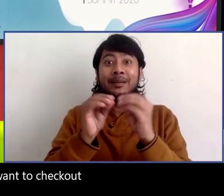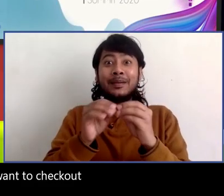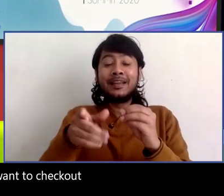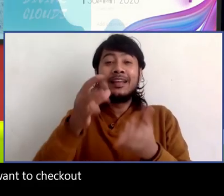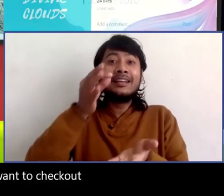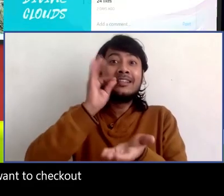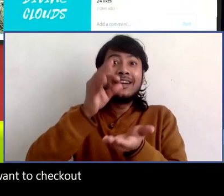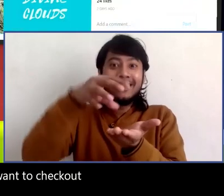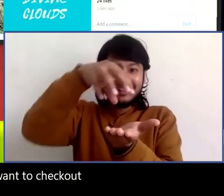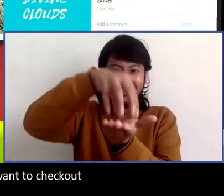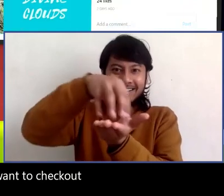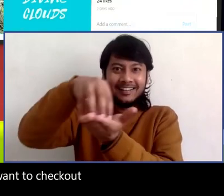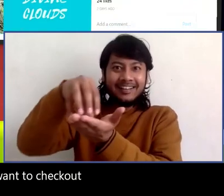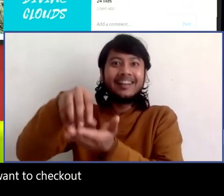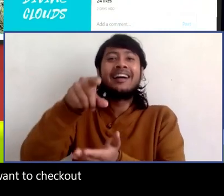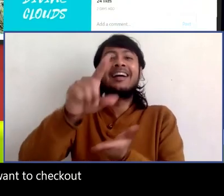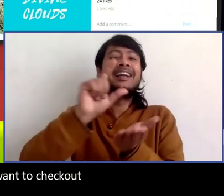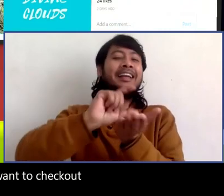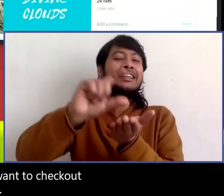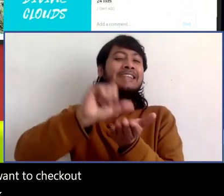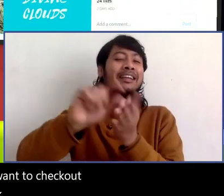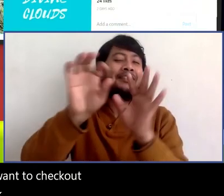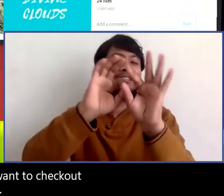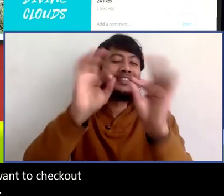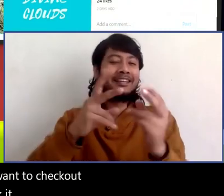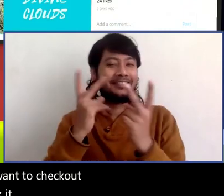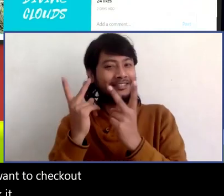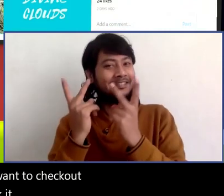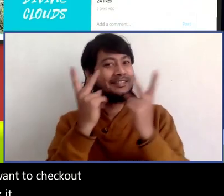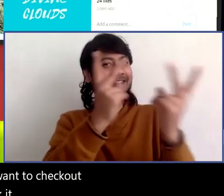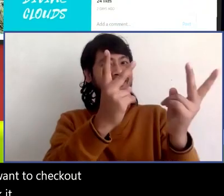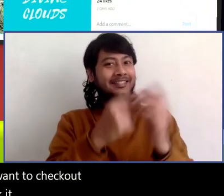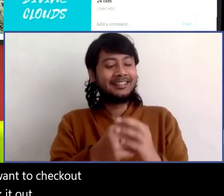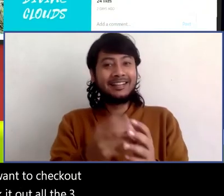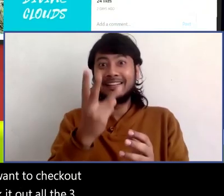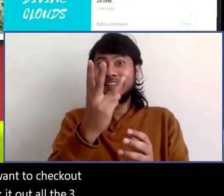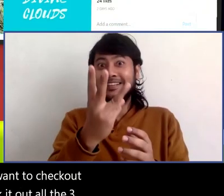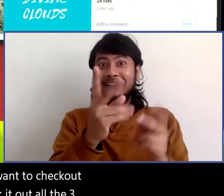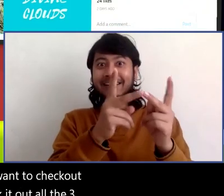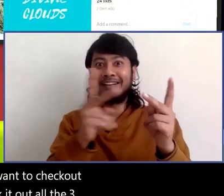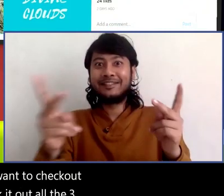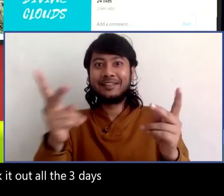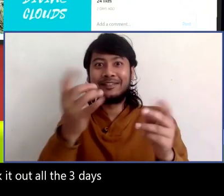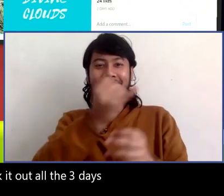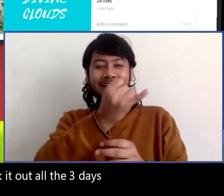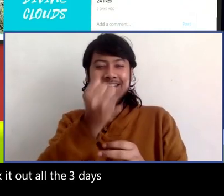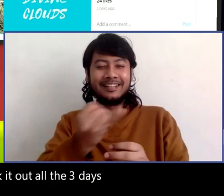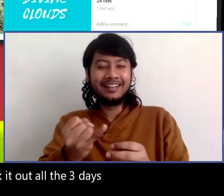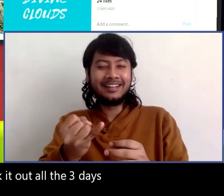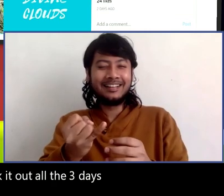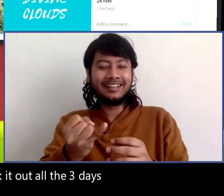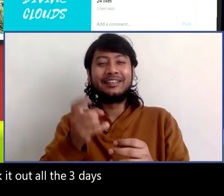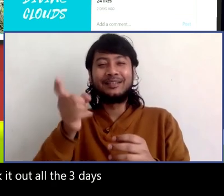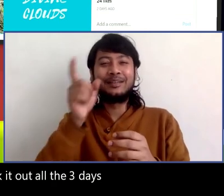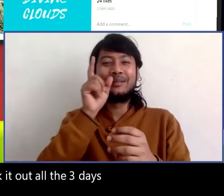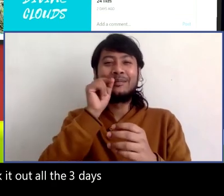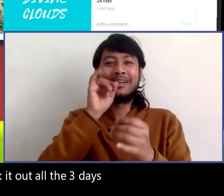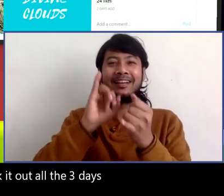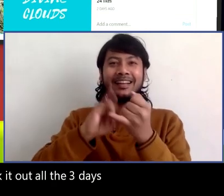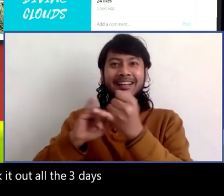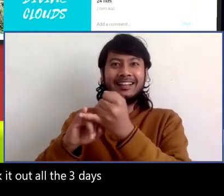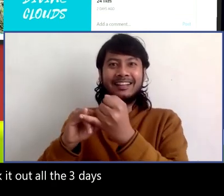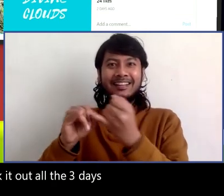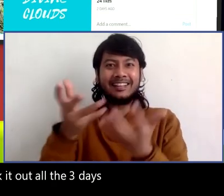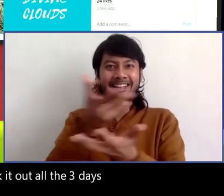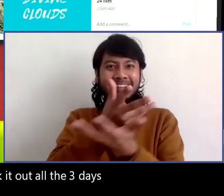Instagram and check it out. All the three designs he's talking about, that's what he was talking to Sonu about. The elephant, the